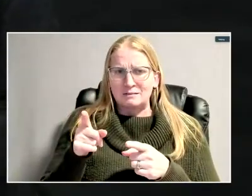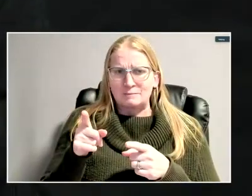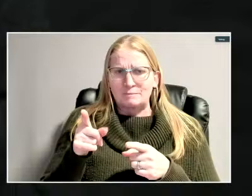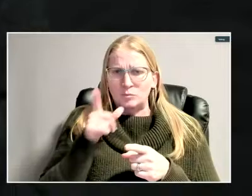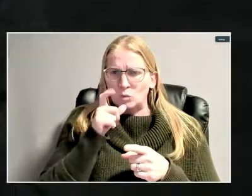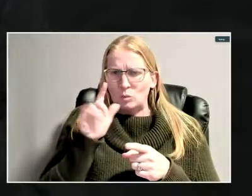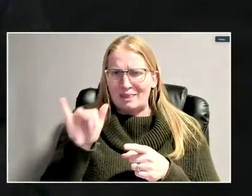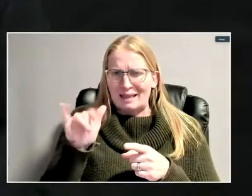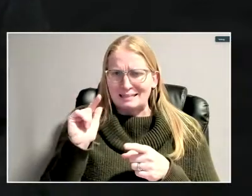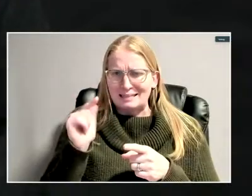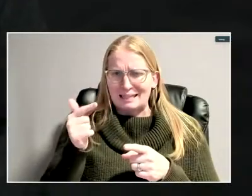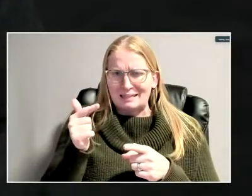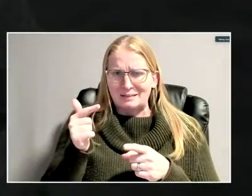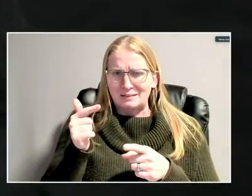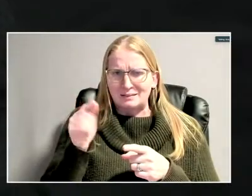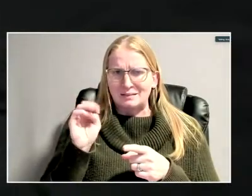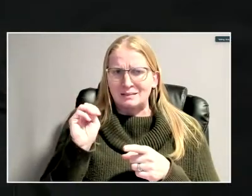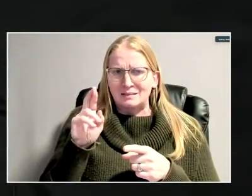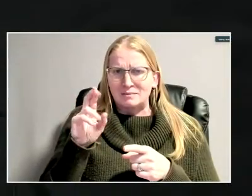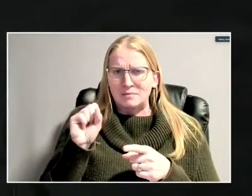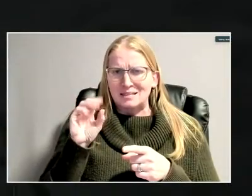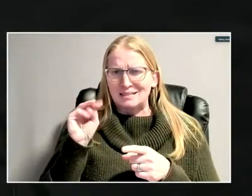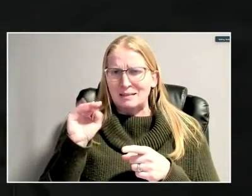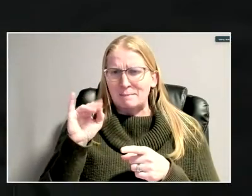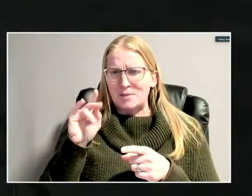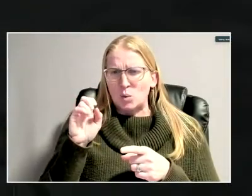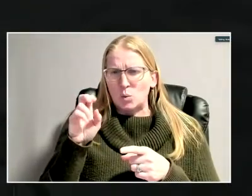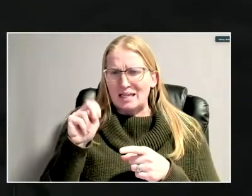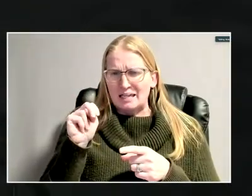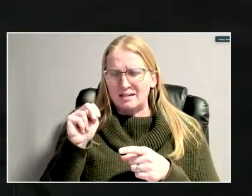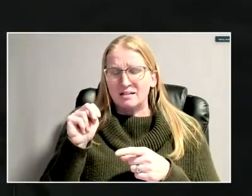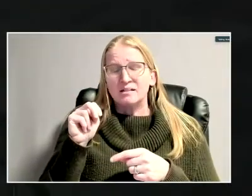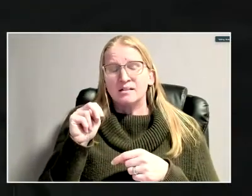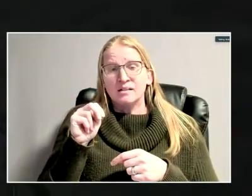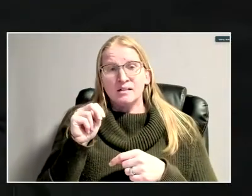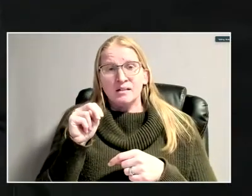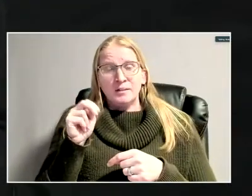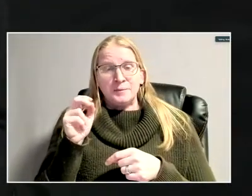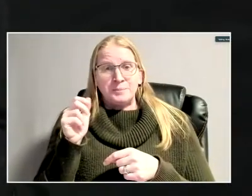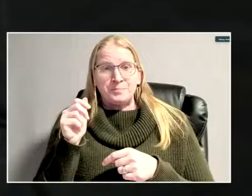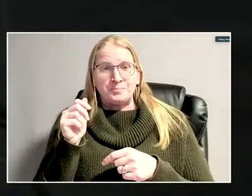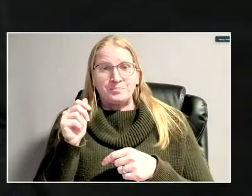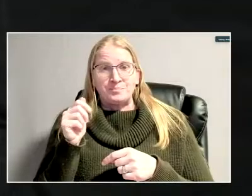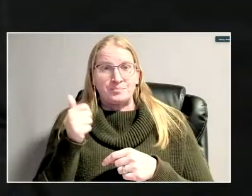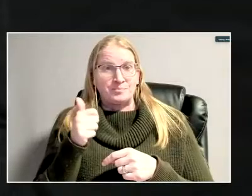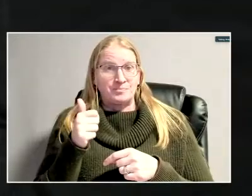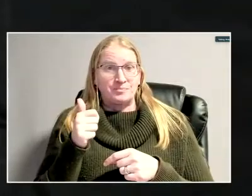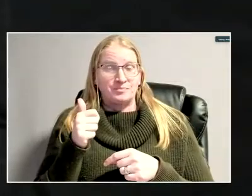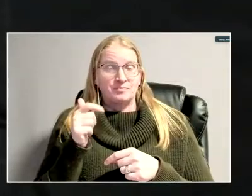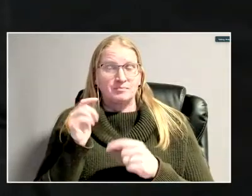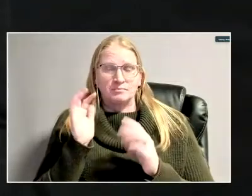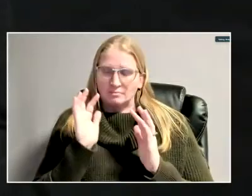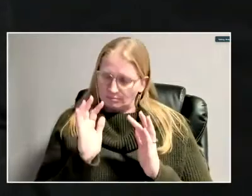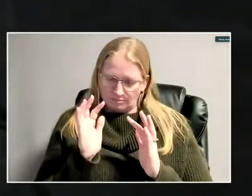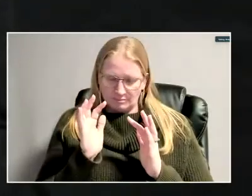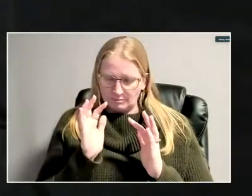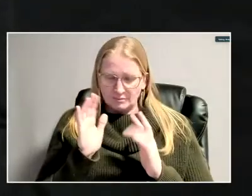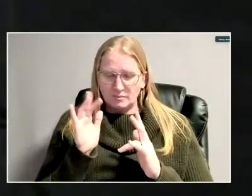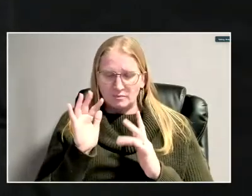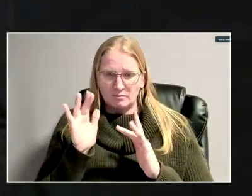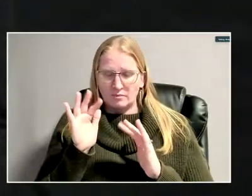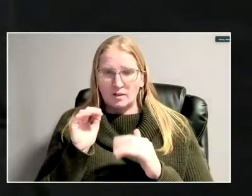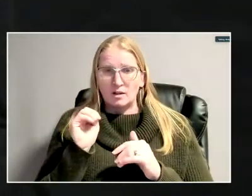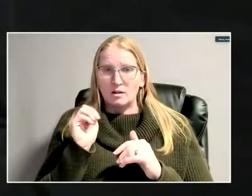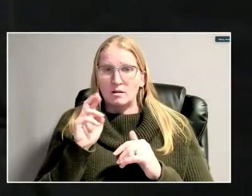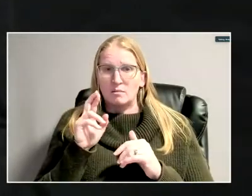um Miss manukan is there any uh uh does the does Miss turbo want